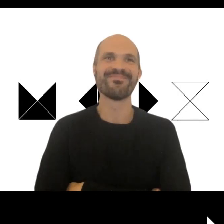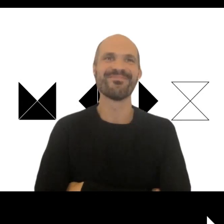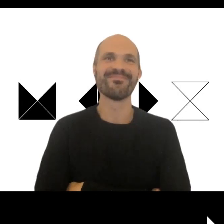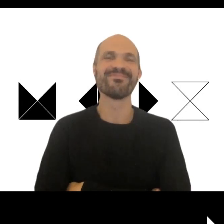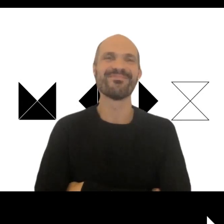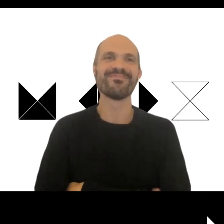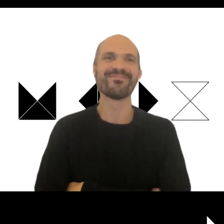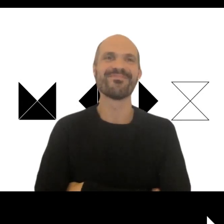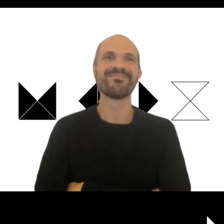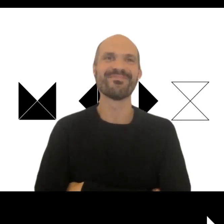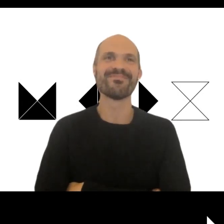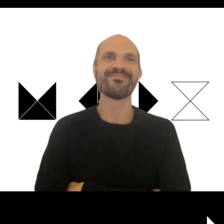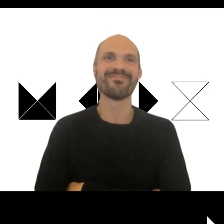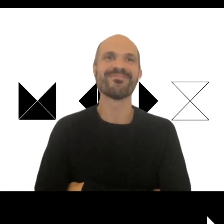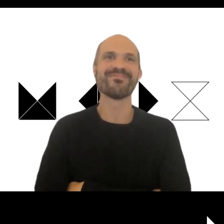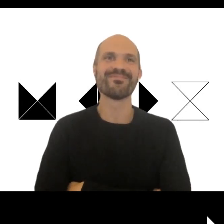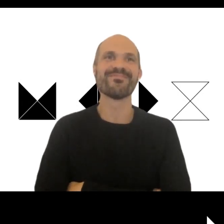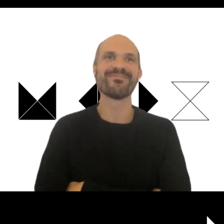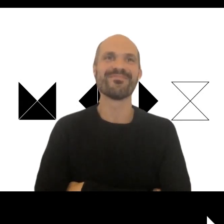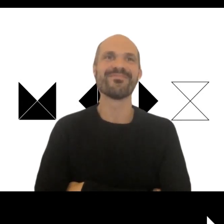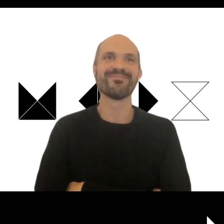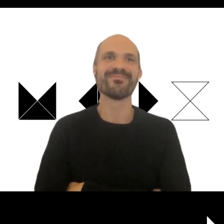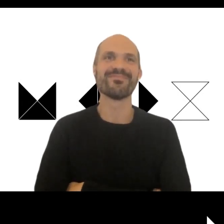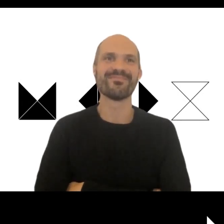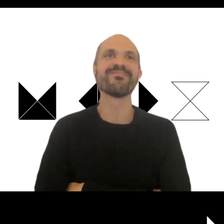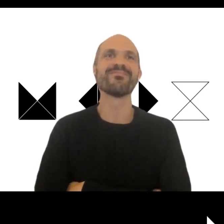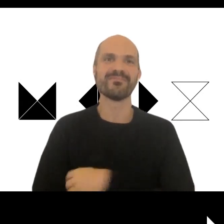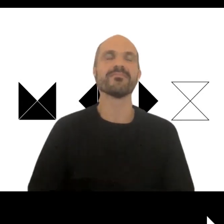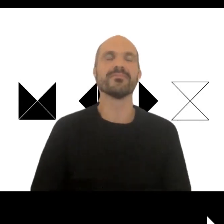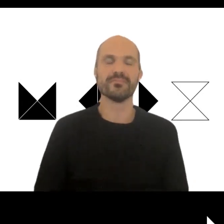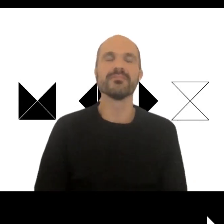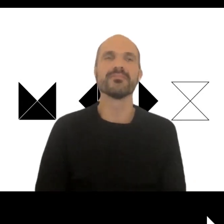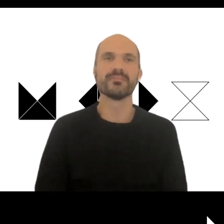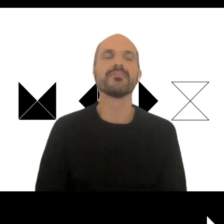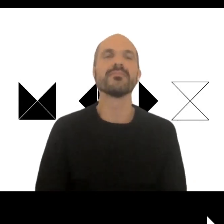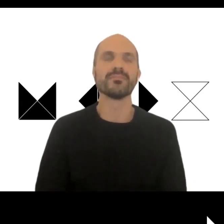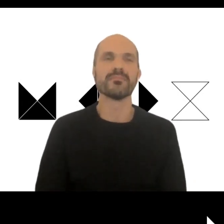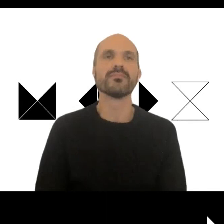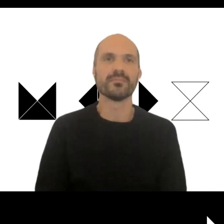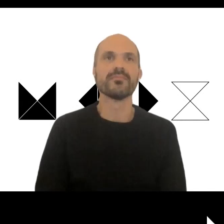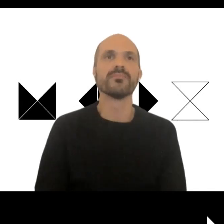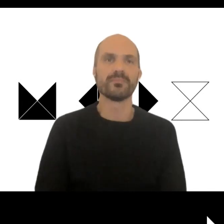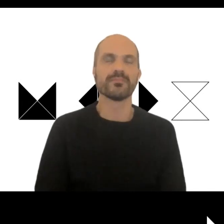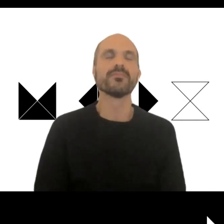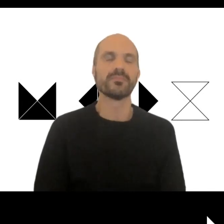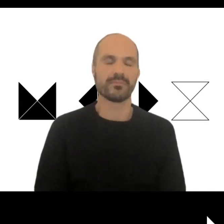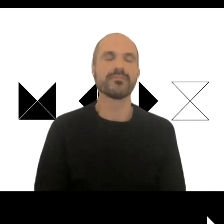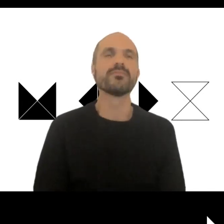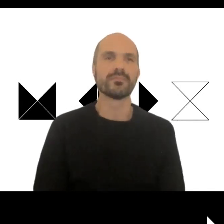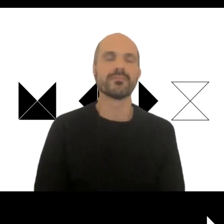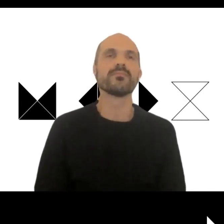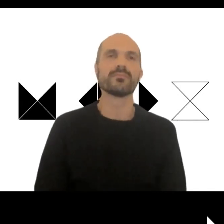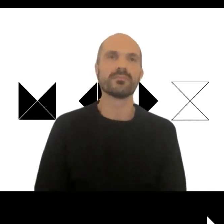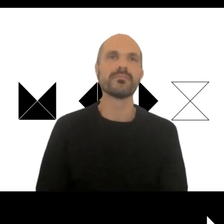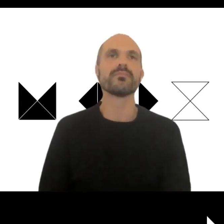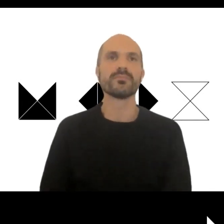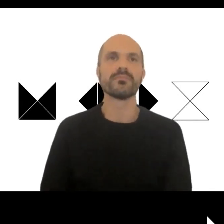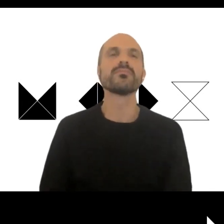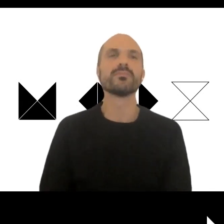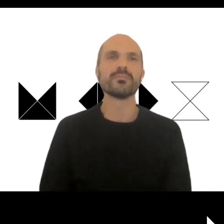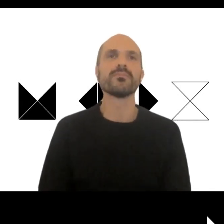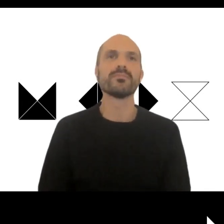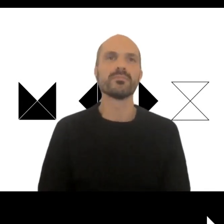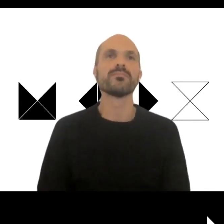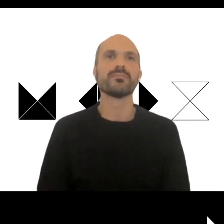never built anything that's been so precise, and also the quality in the end. So that's another thing that we're working